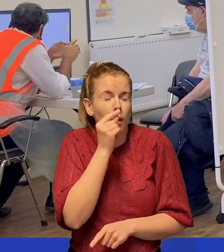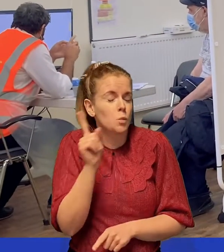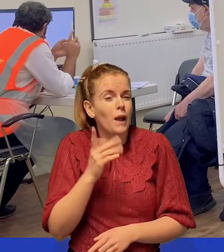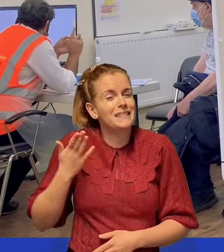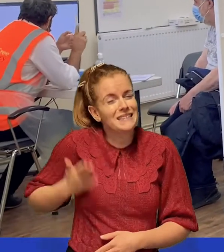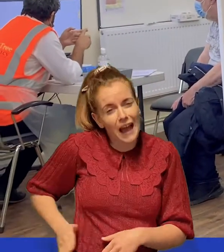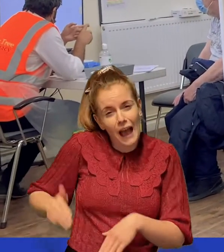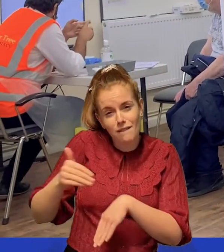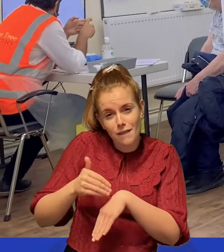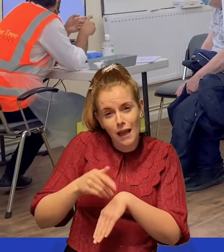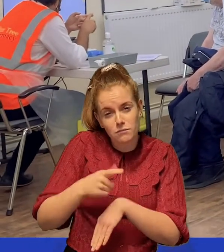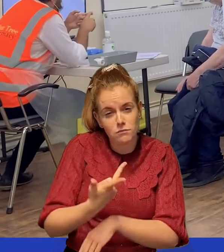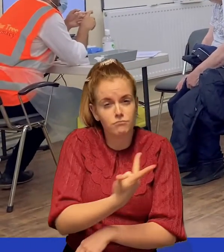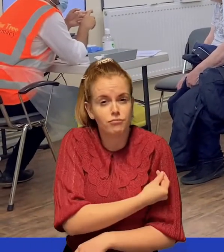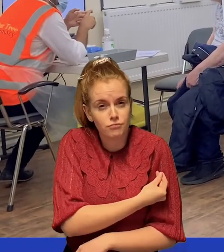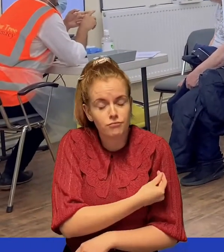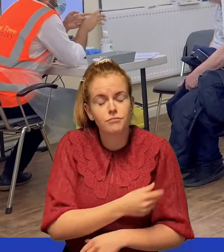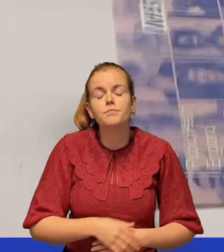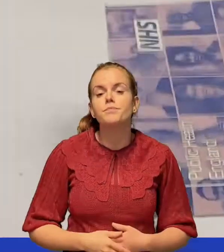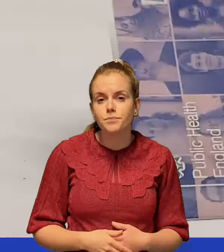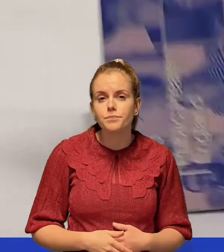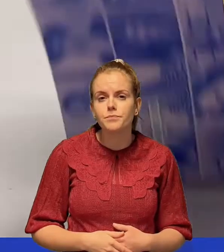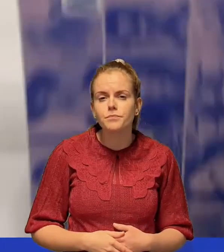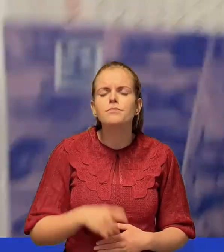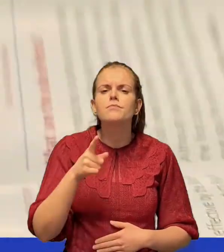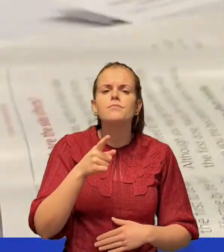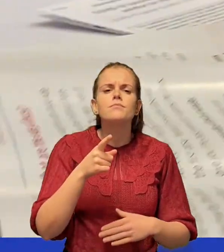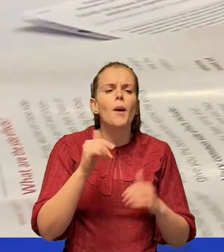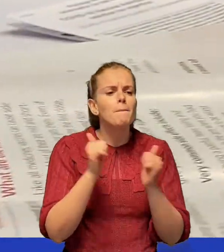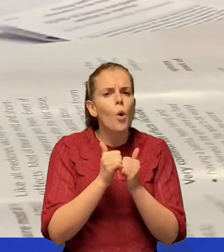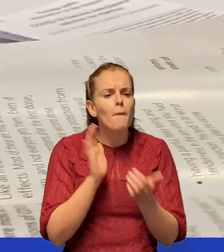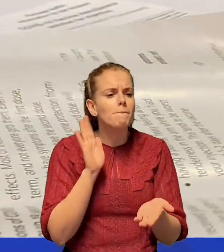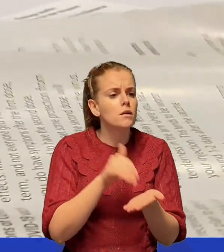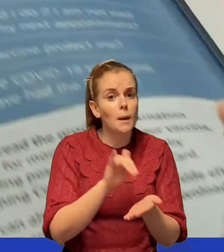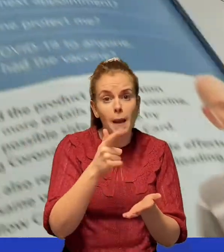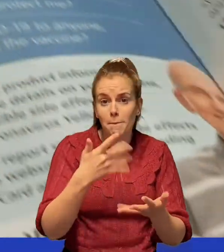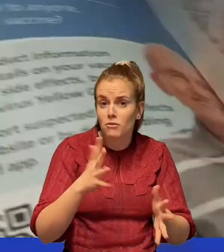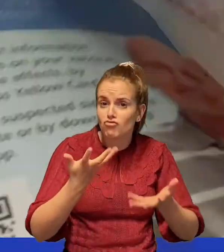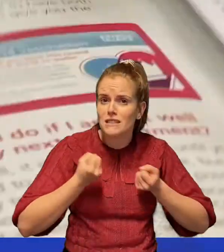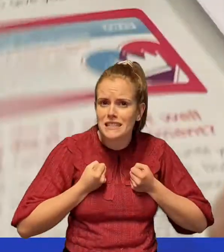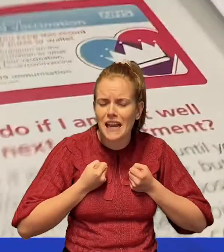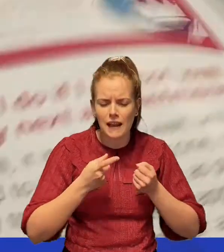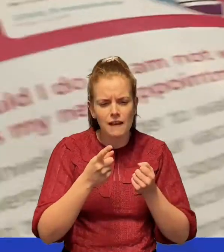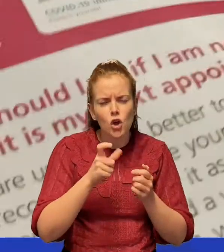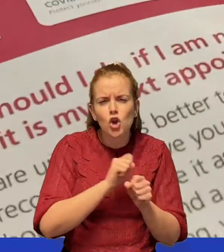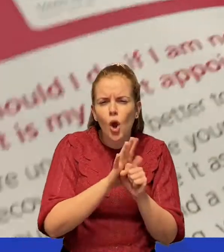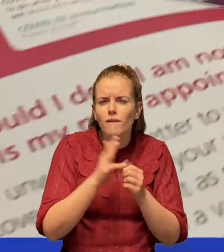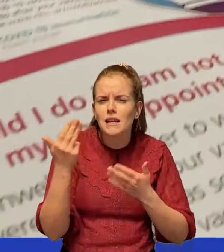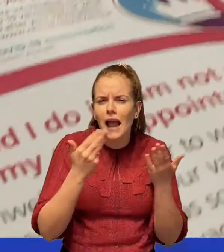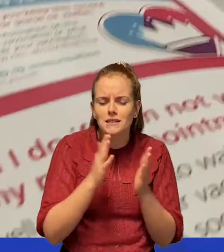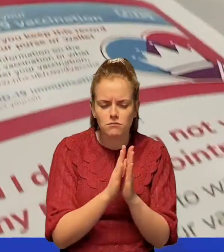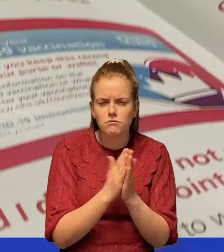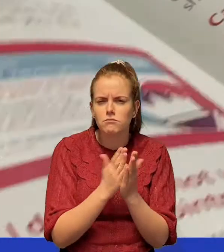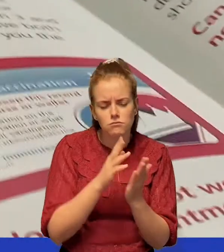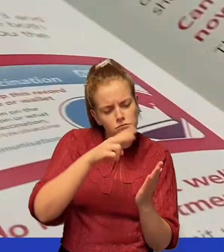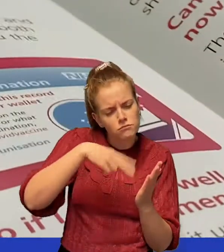effects of the vaccine itself. Before your appointment, you may have received an information leaflet about what to expect after